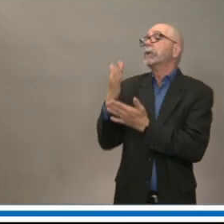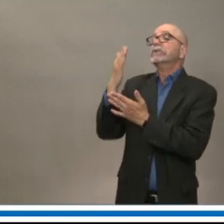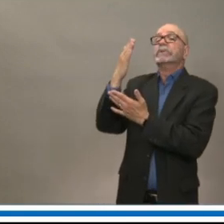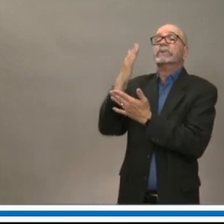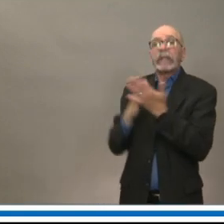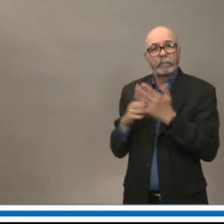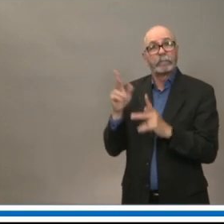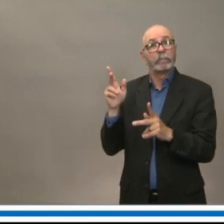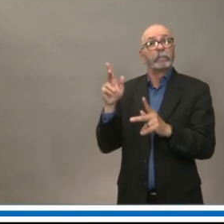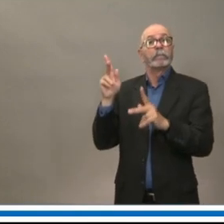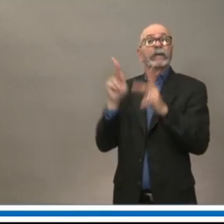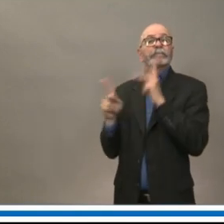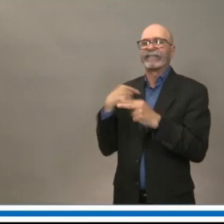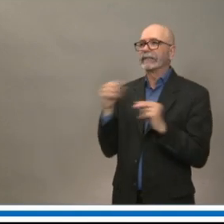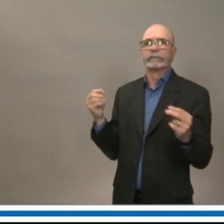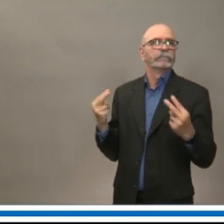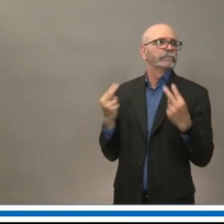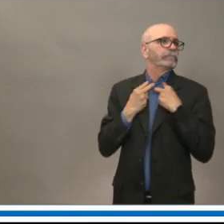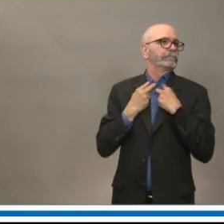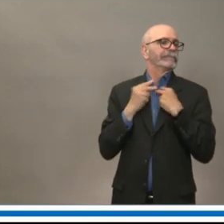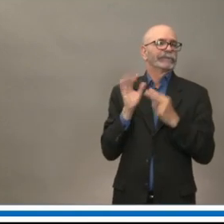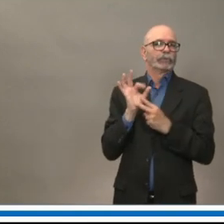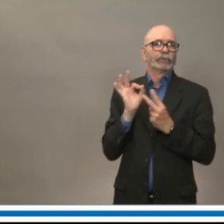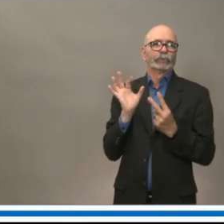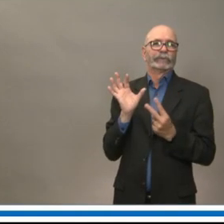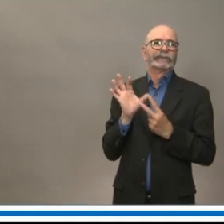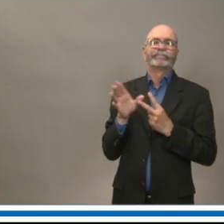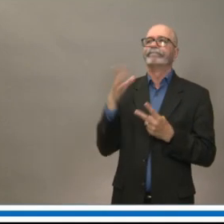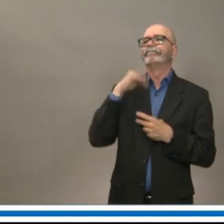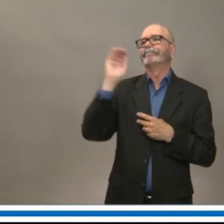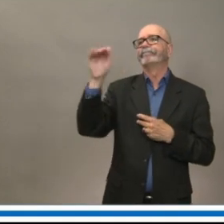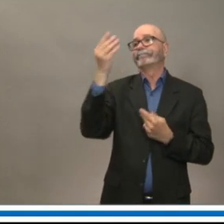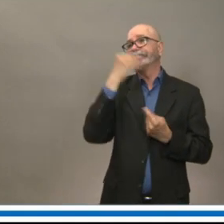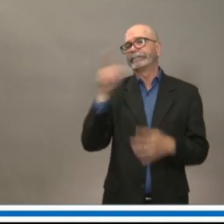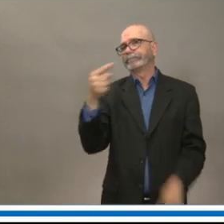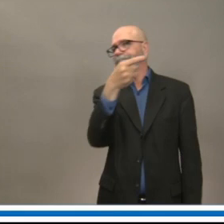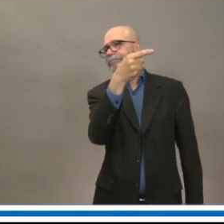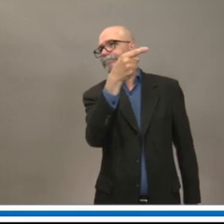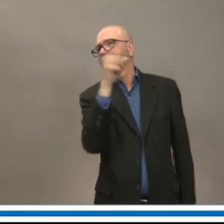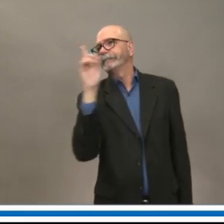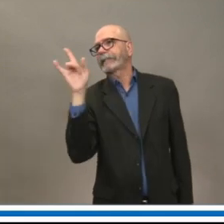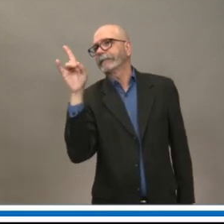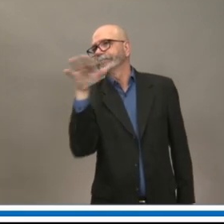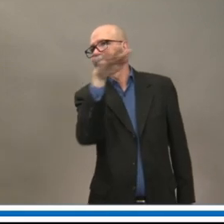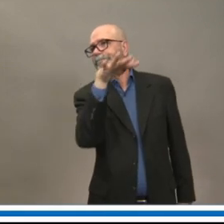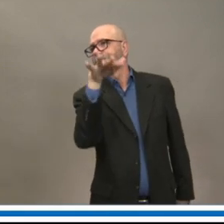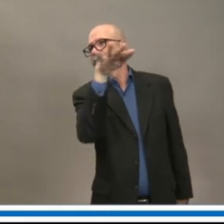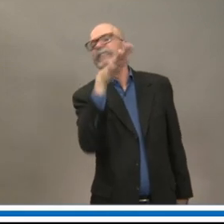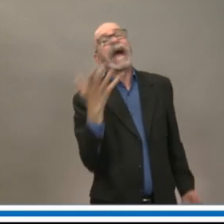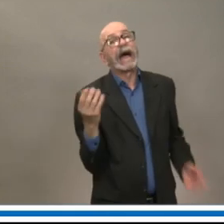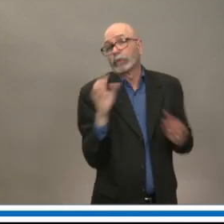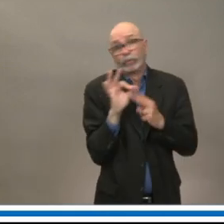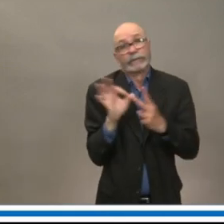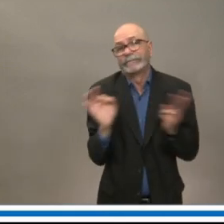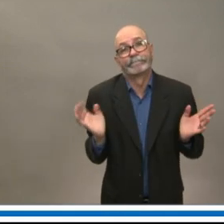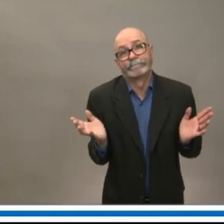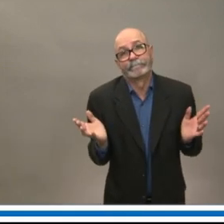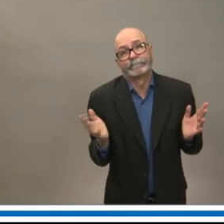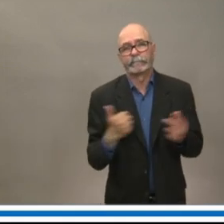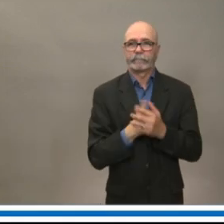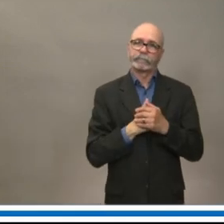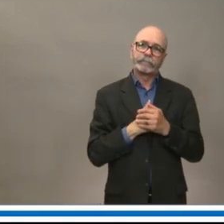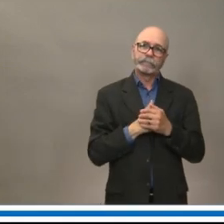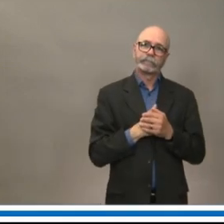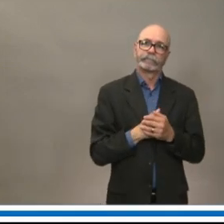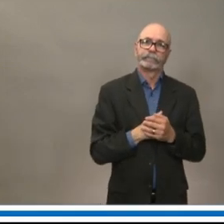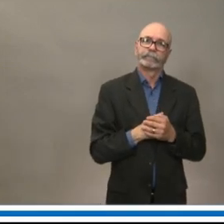know. And I would say, does it really make a difference if a community knows about a